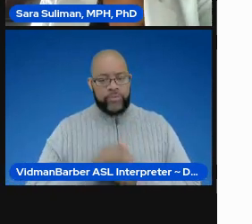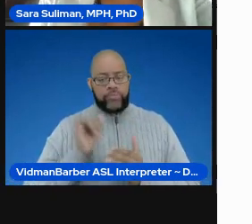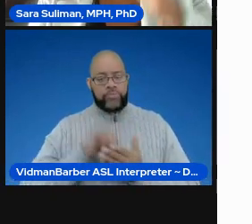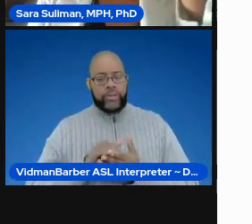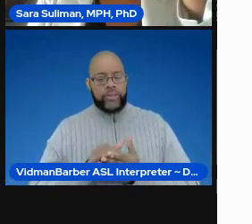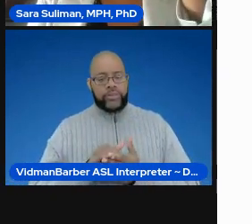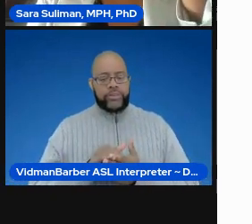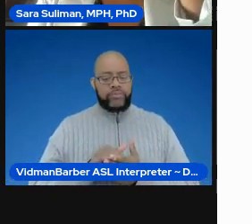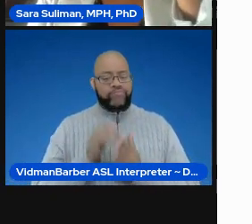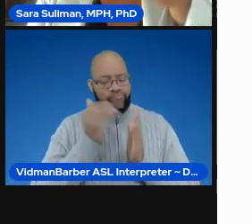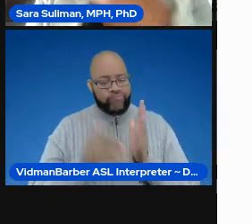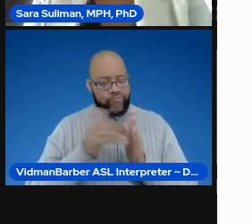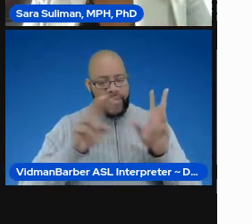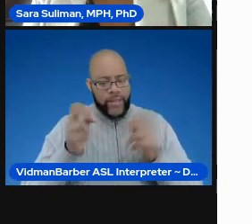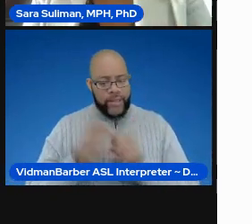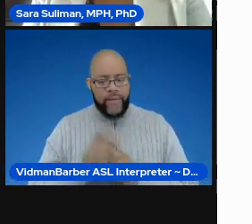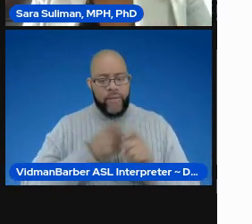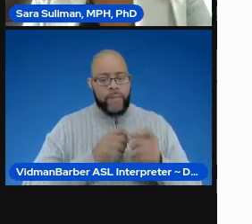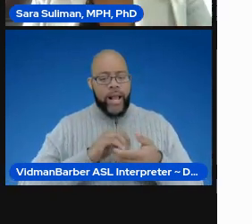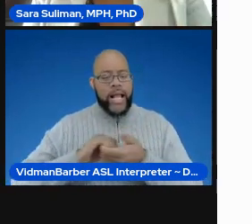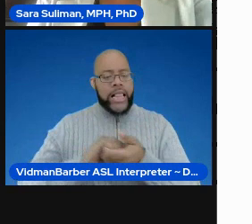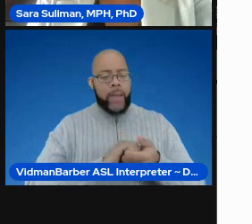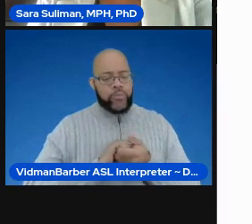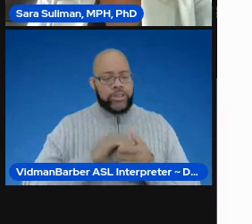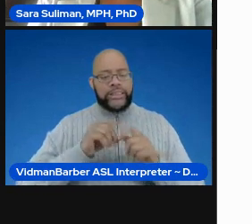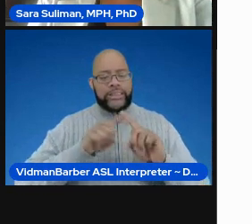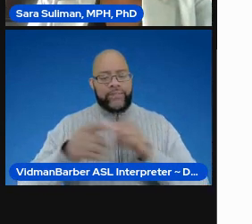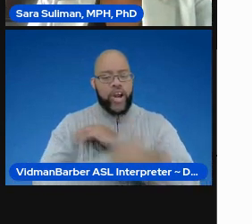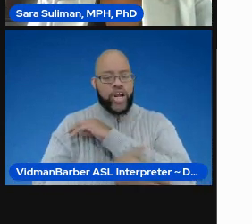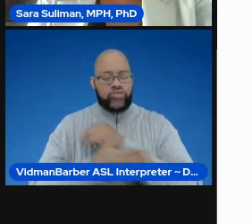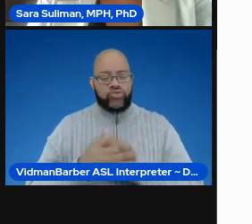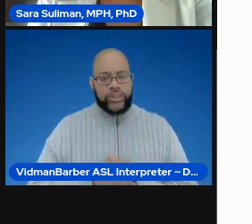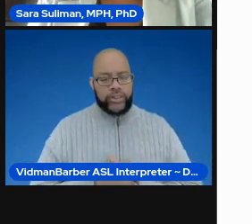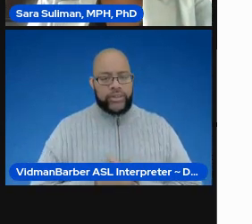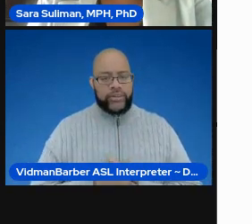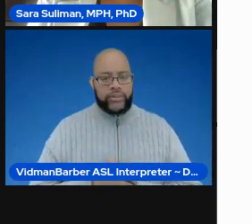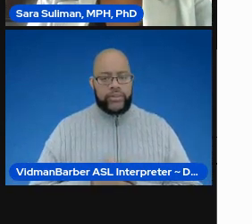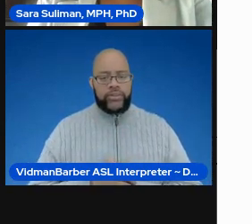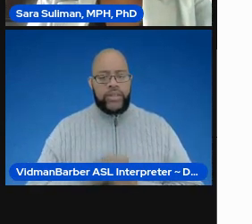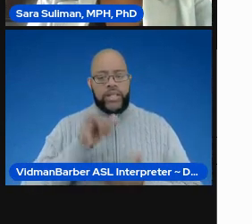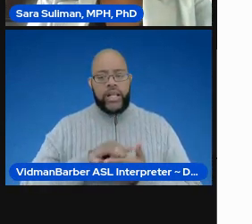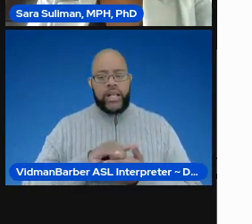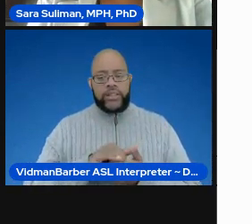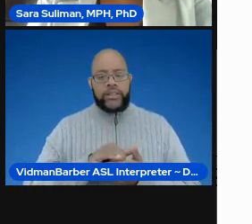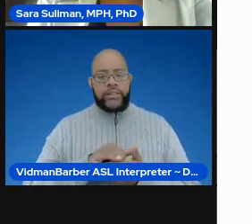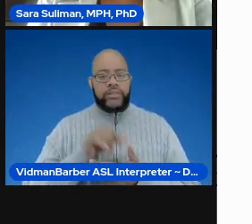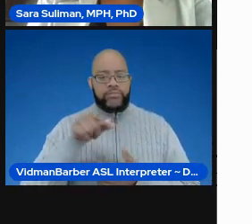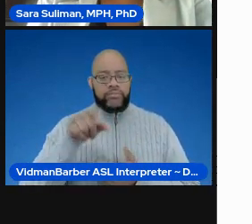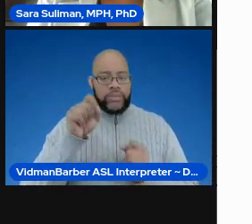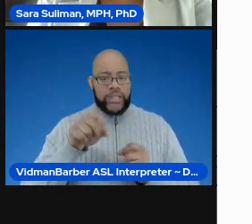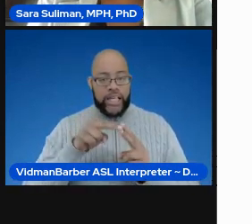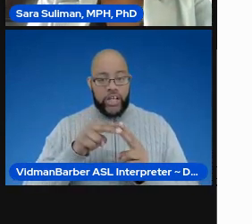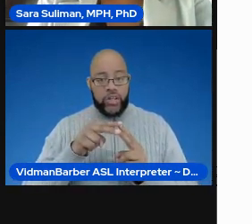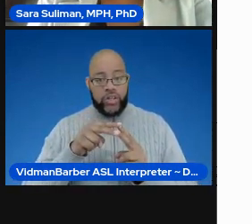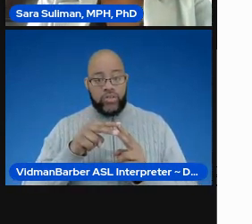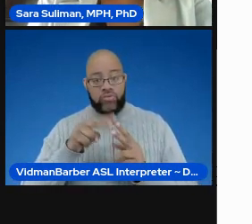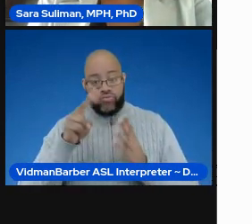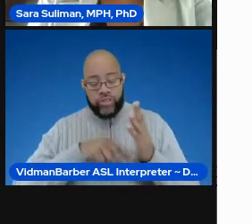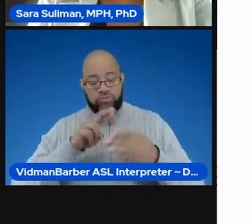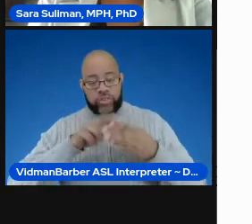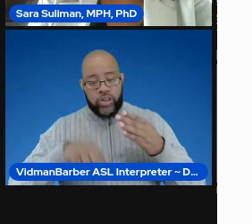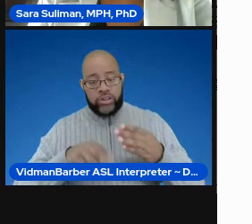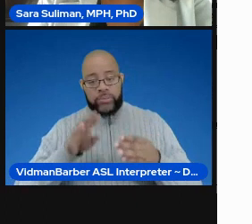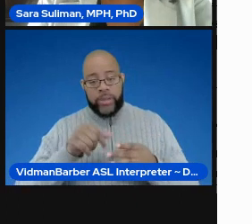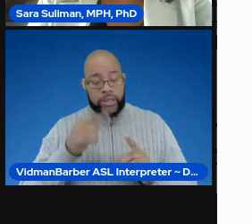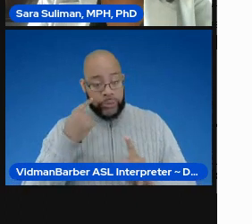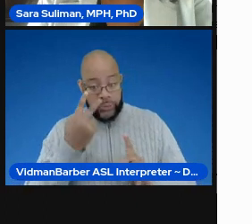recurrent theme from the collaborators in the different countries. So this is the BD Veritor. You can either read the results by the